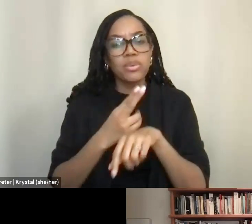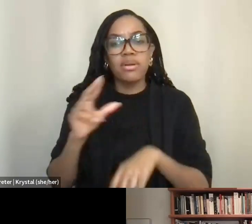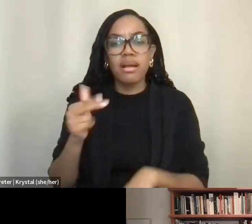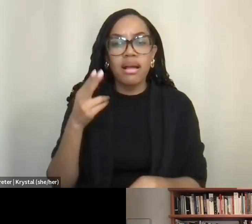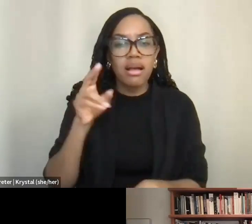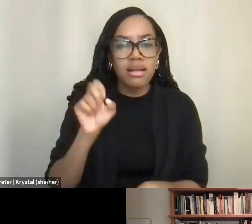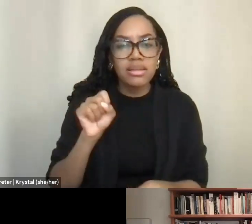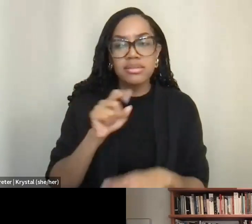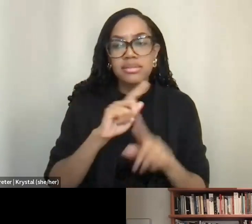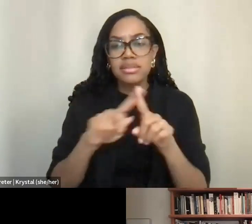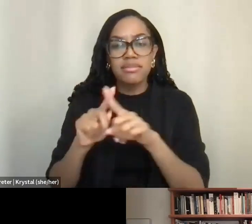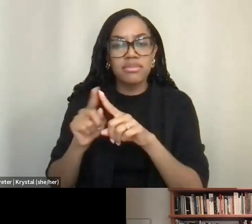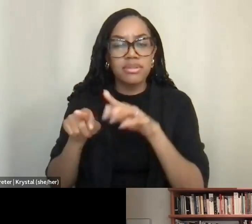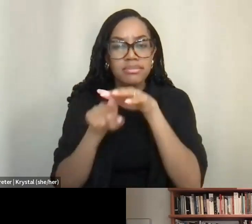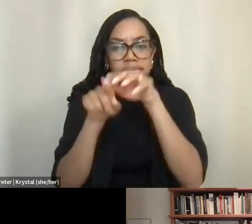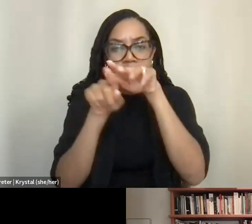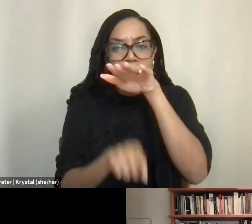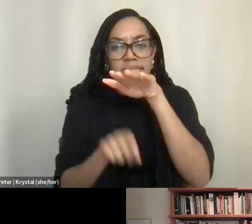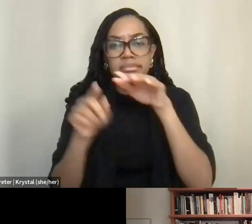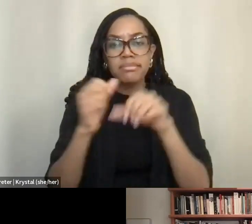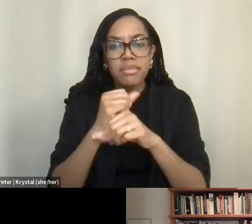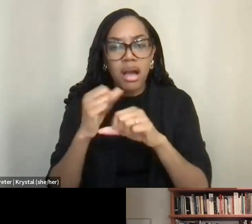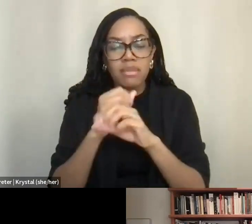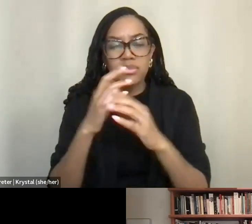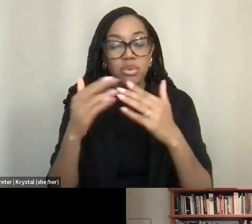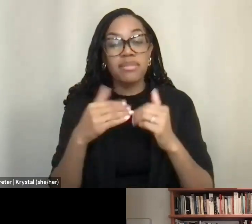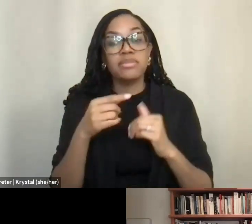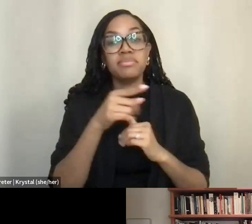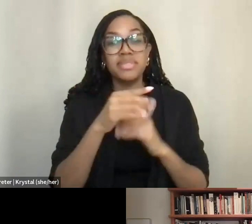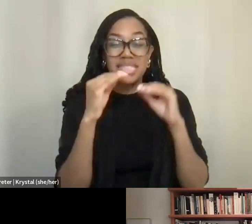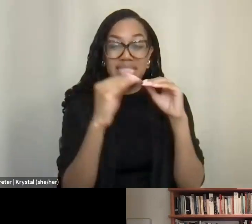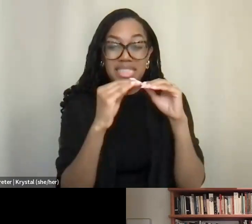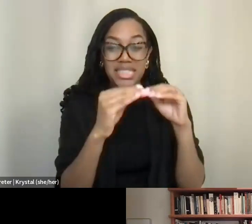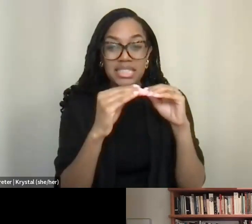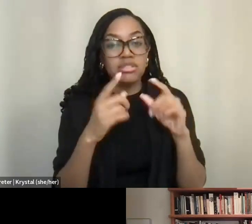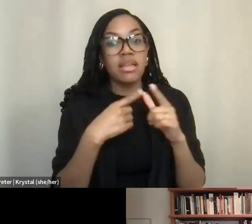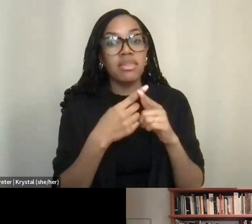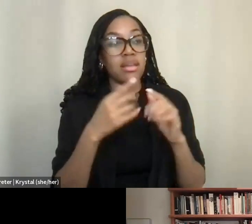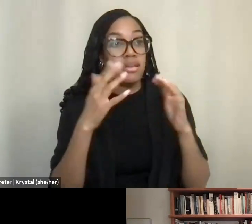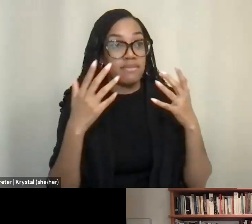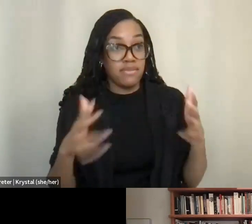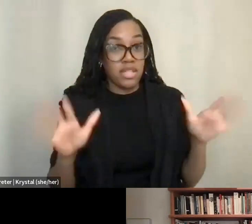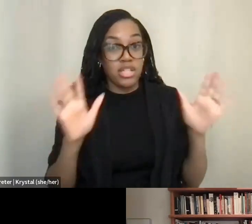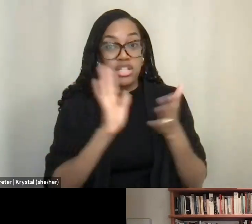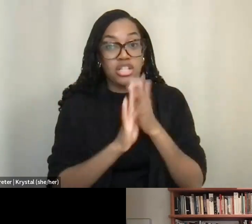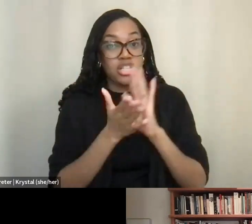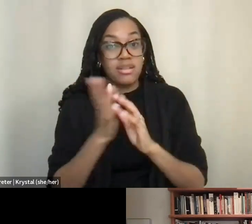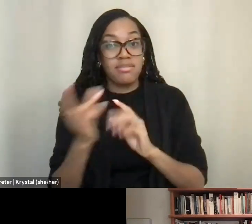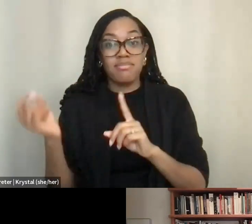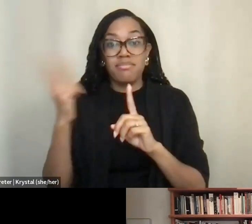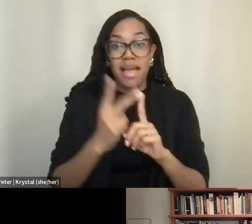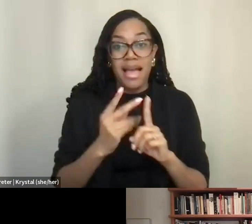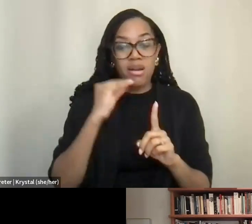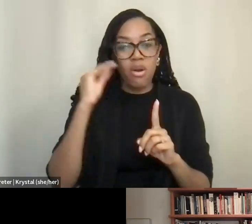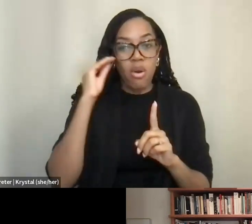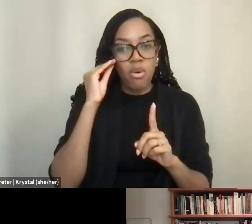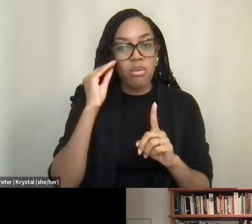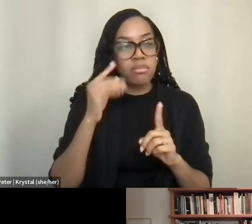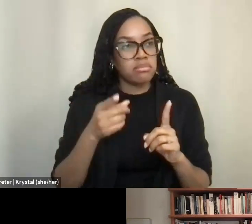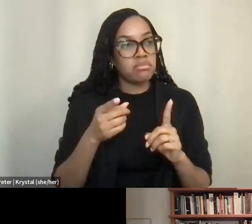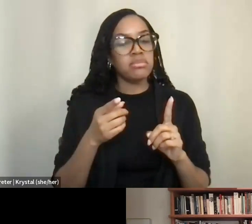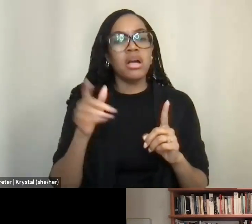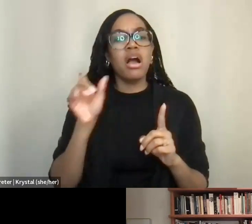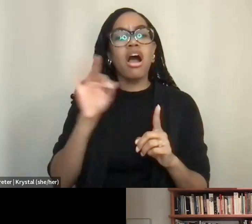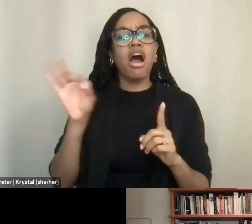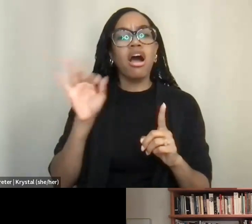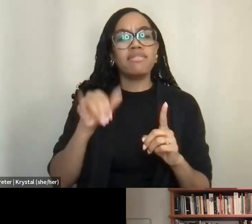that somehow, or the pretense is somehow, there's an off switch, and they come home and all of them are suddenly